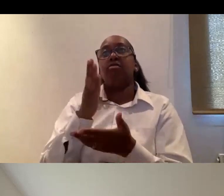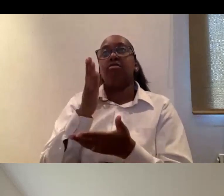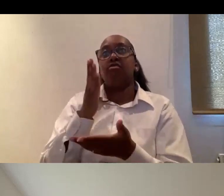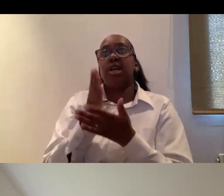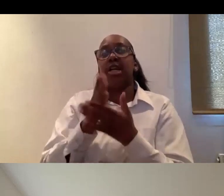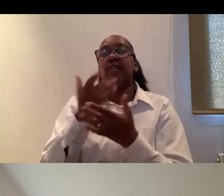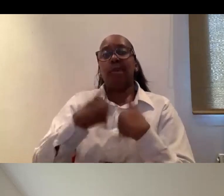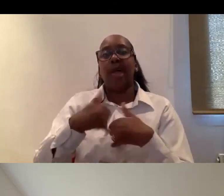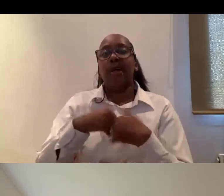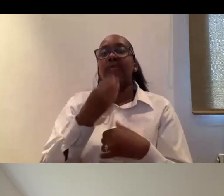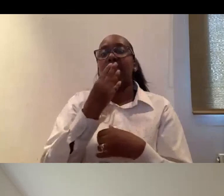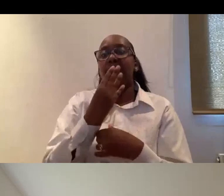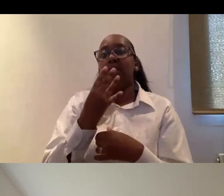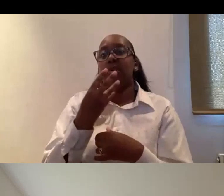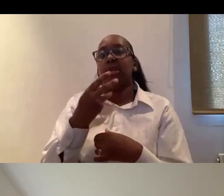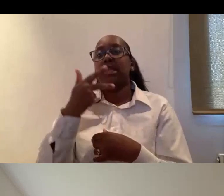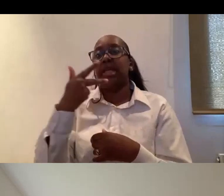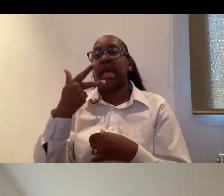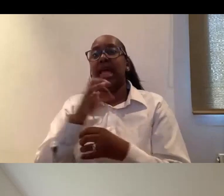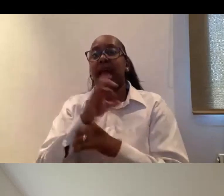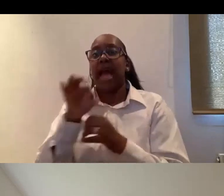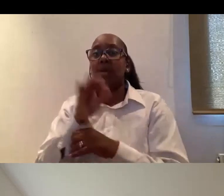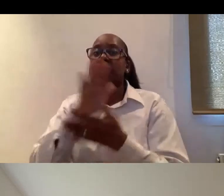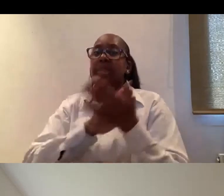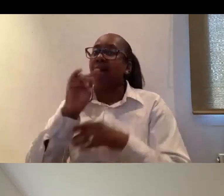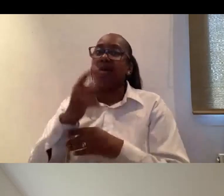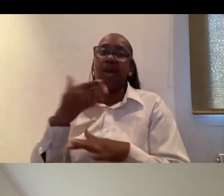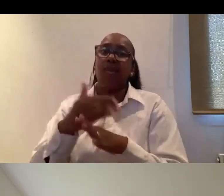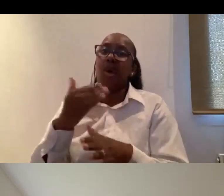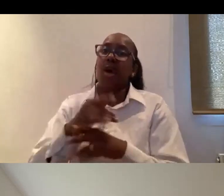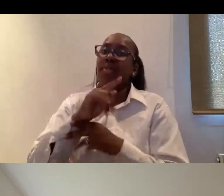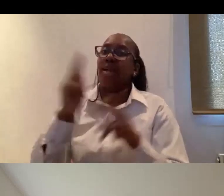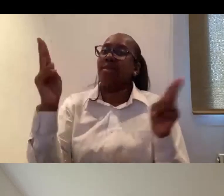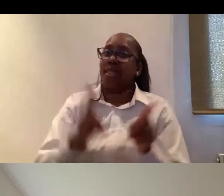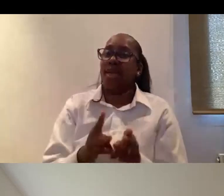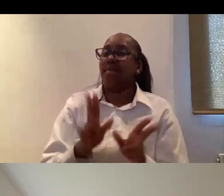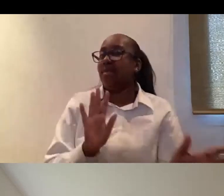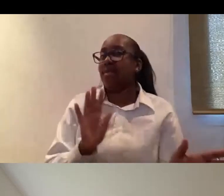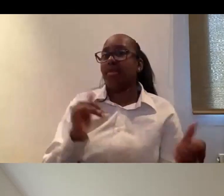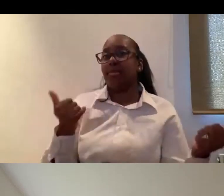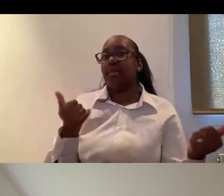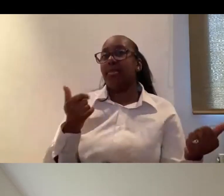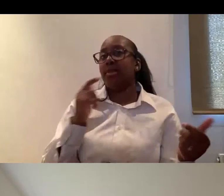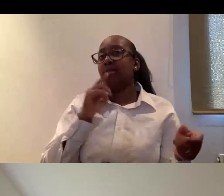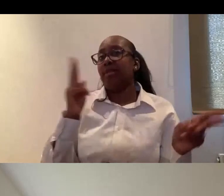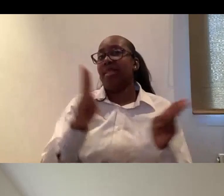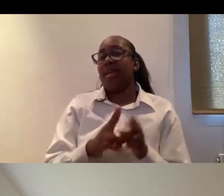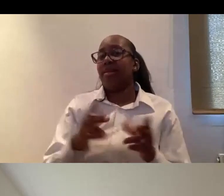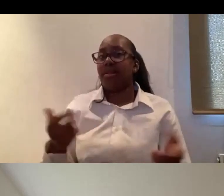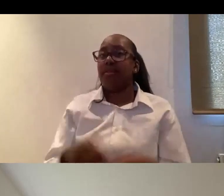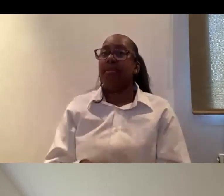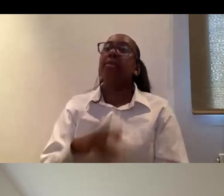for 48 hours to the extent that they may consider working, that's a minority. That's certainly a minority.